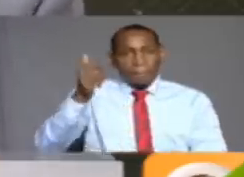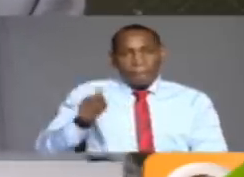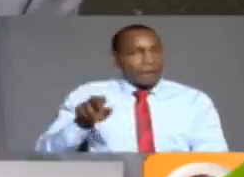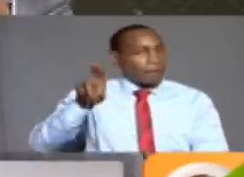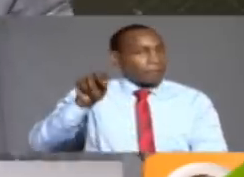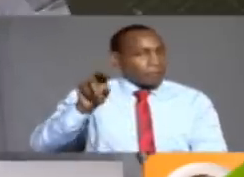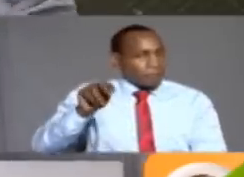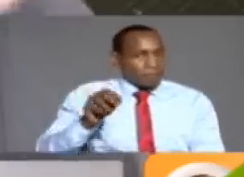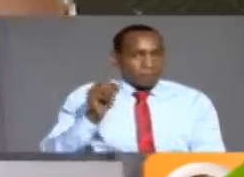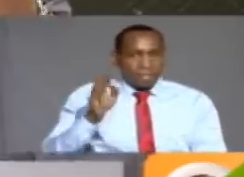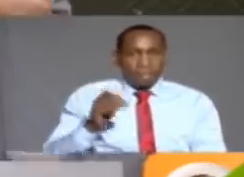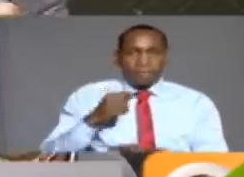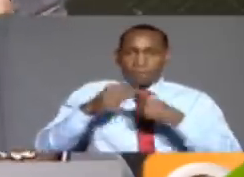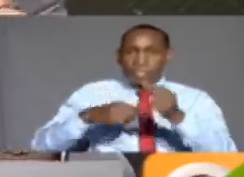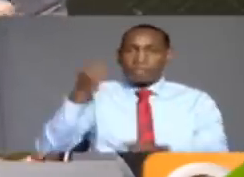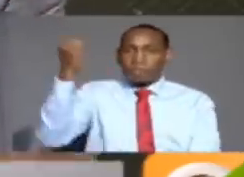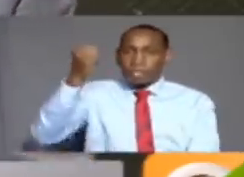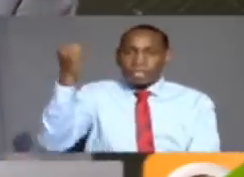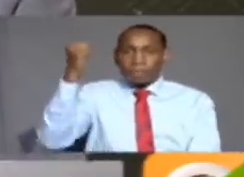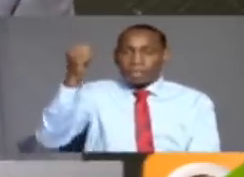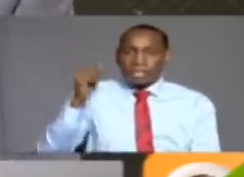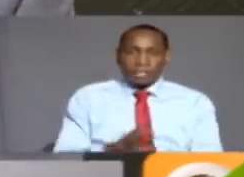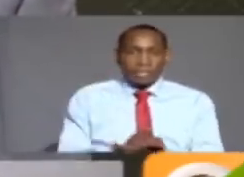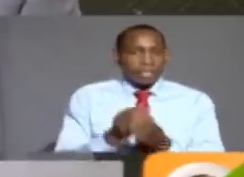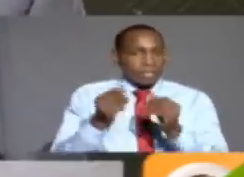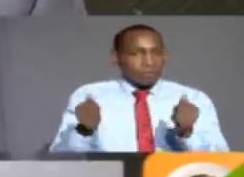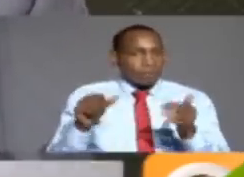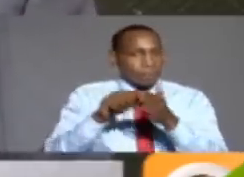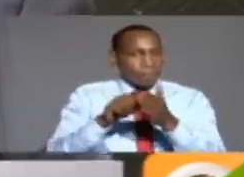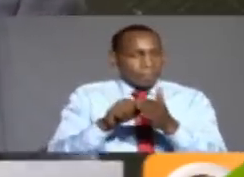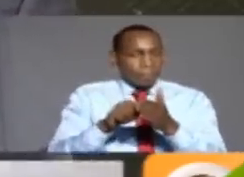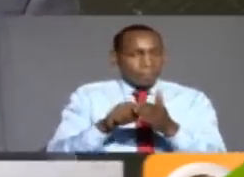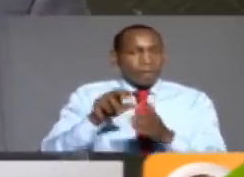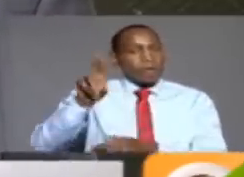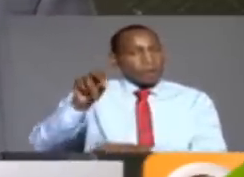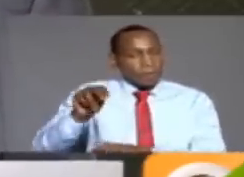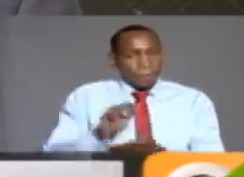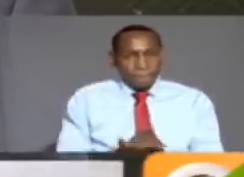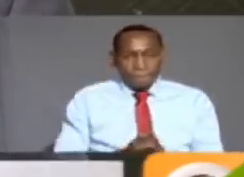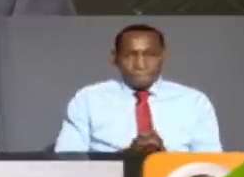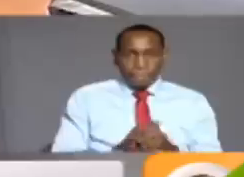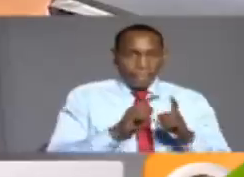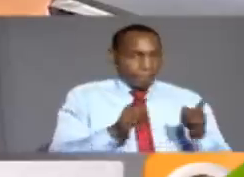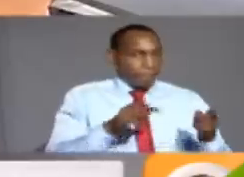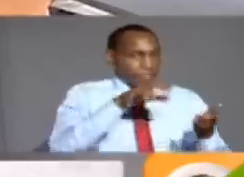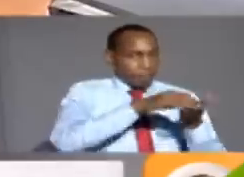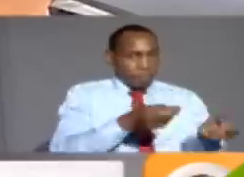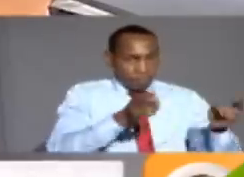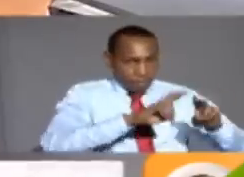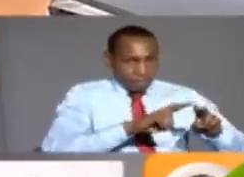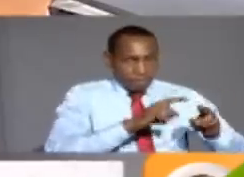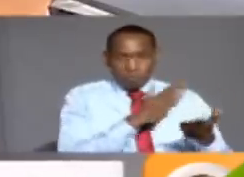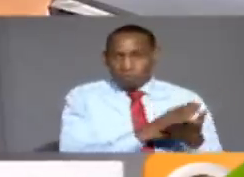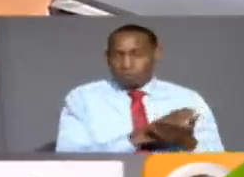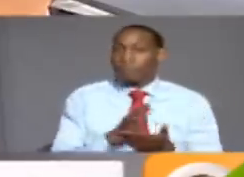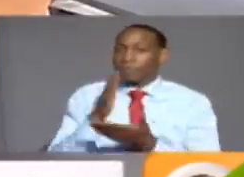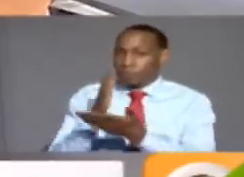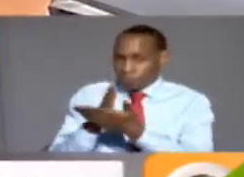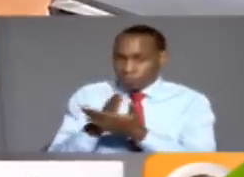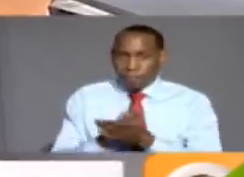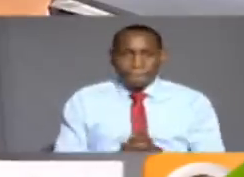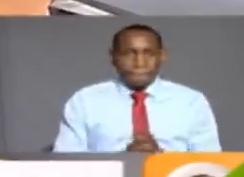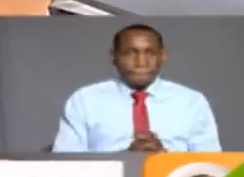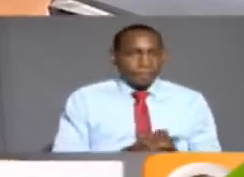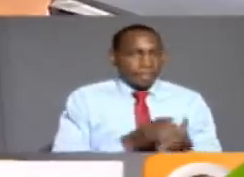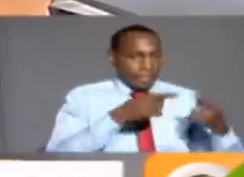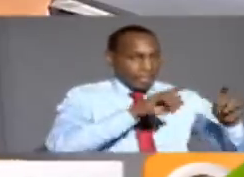If I increase the political noise in the country, have I solved those problems? No. But that is what is happening. Absolutely. You agree that is what is happening? Absolutely. You